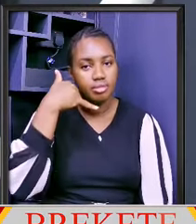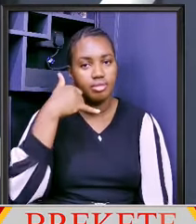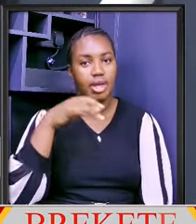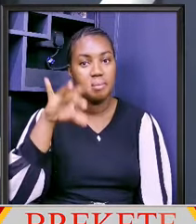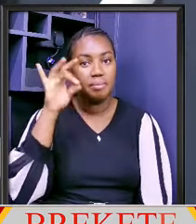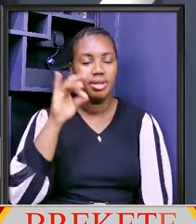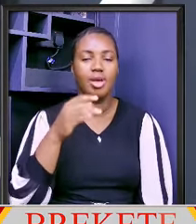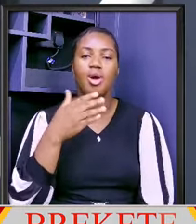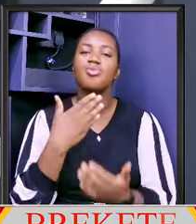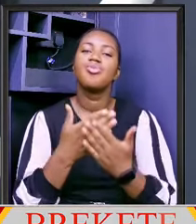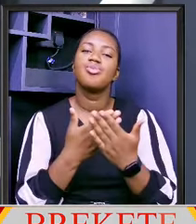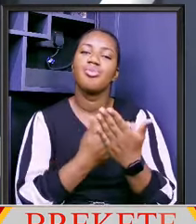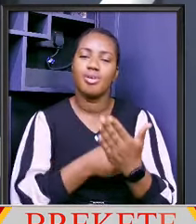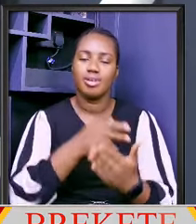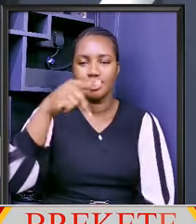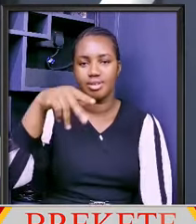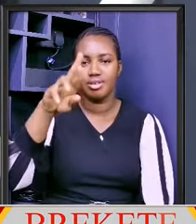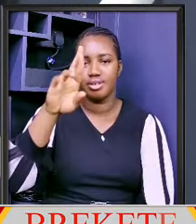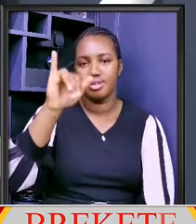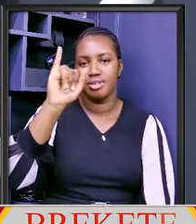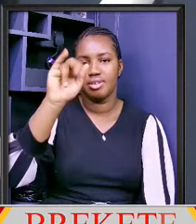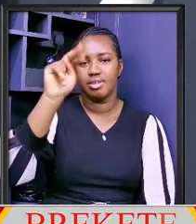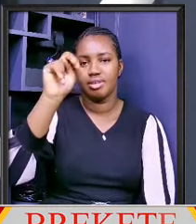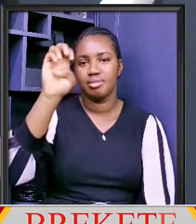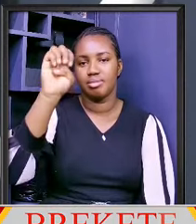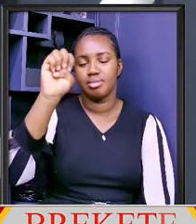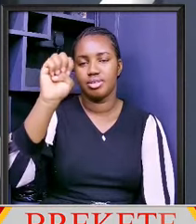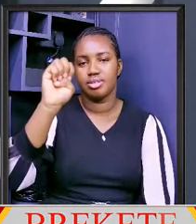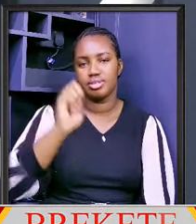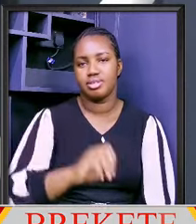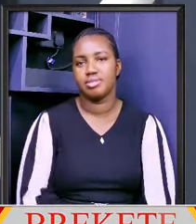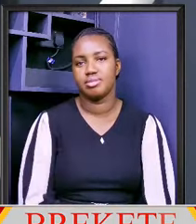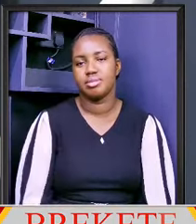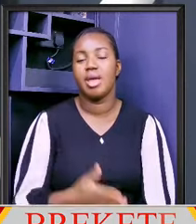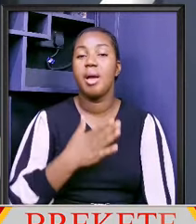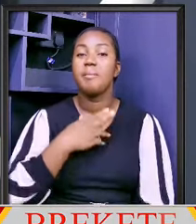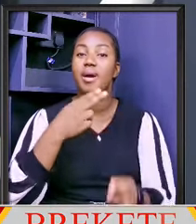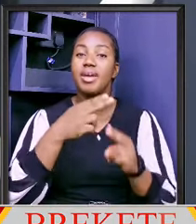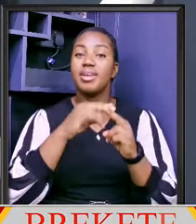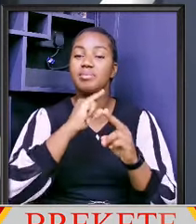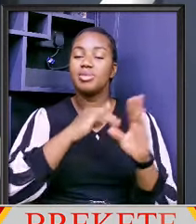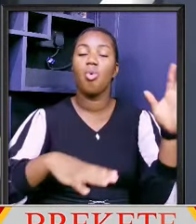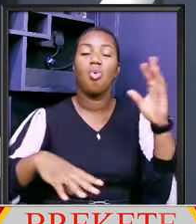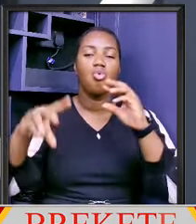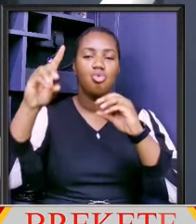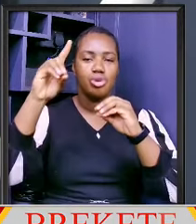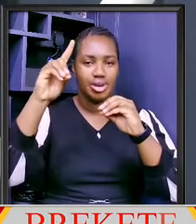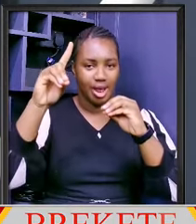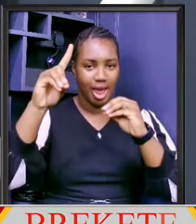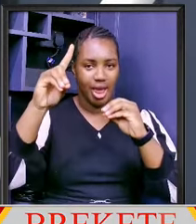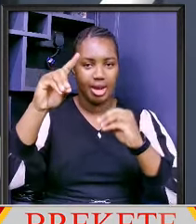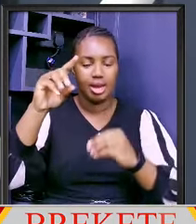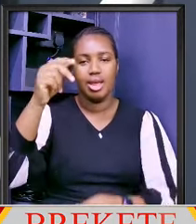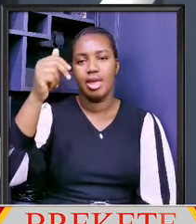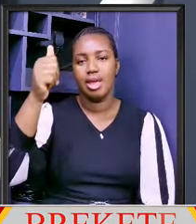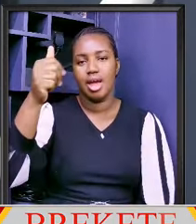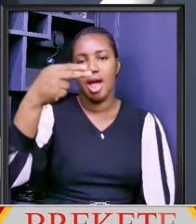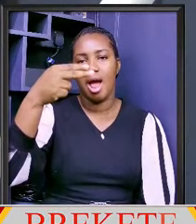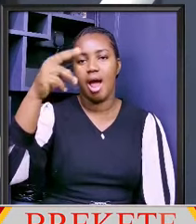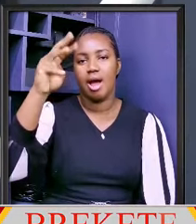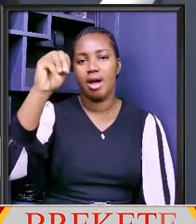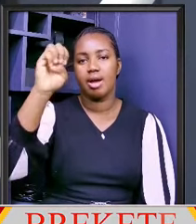Hello. Hello. Good morning, Prince. Yeah, good morning. Yes, sir. My name now, Ordinary Ahmad Isa. They call you